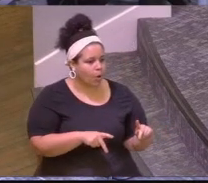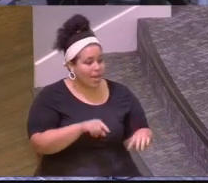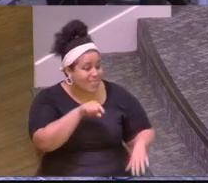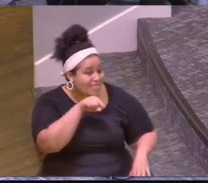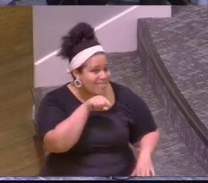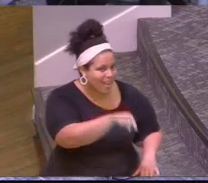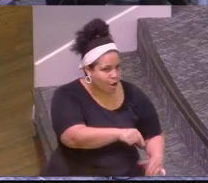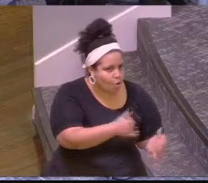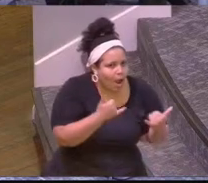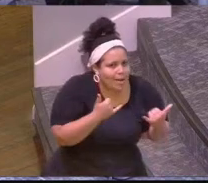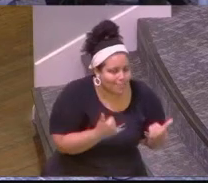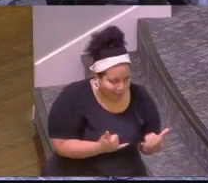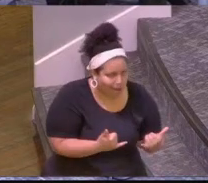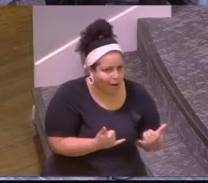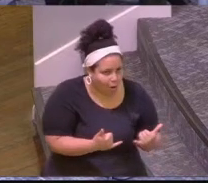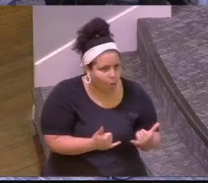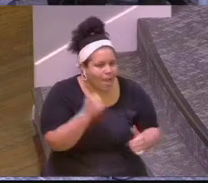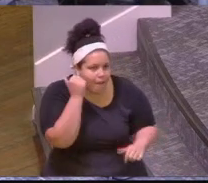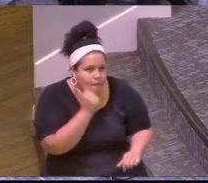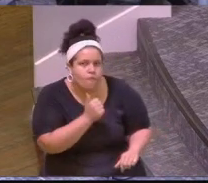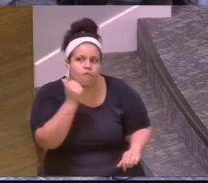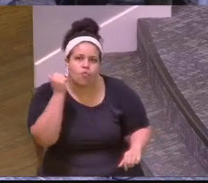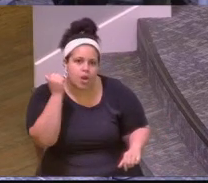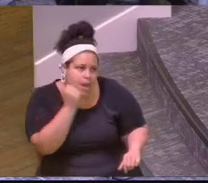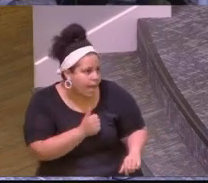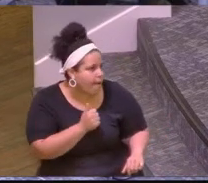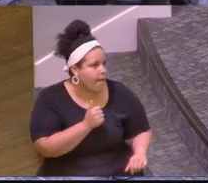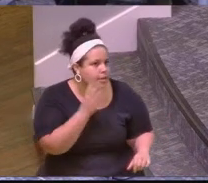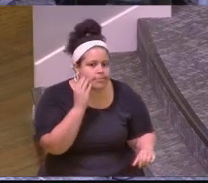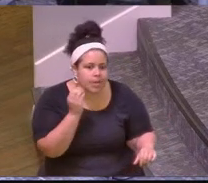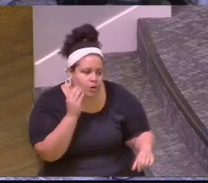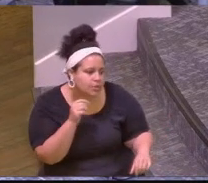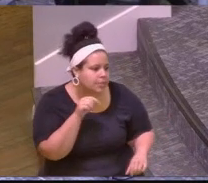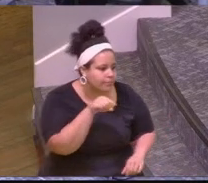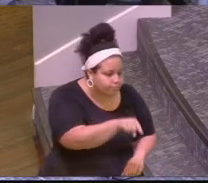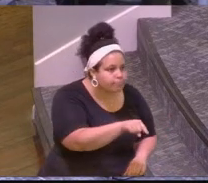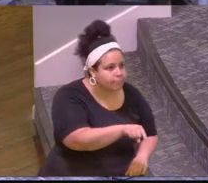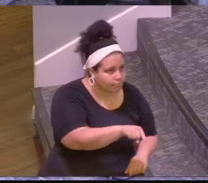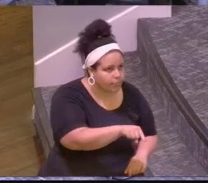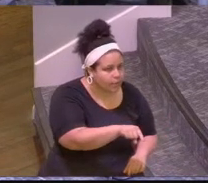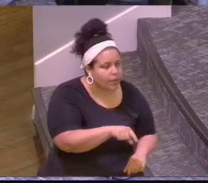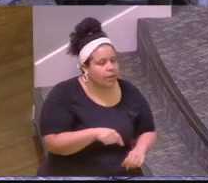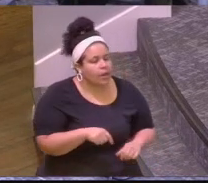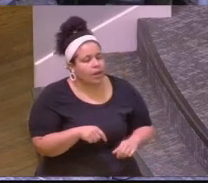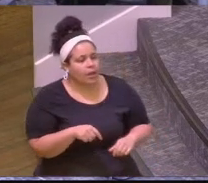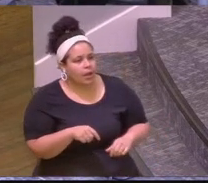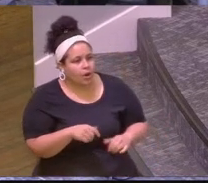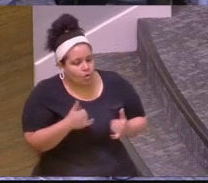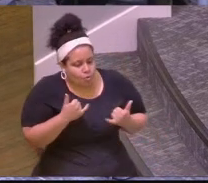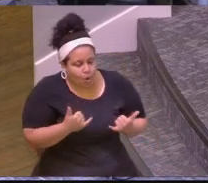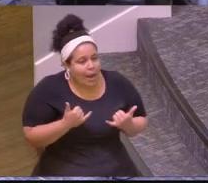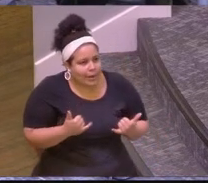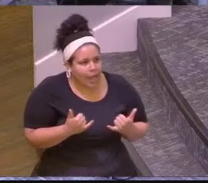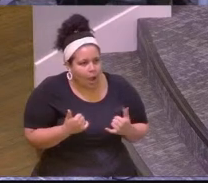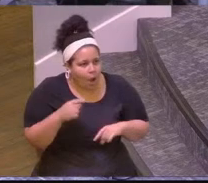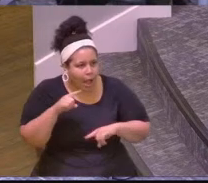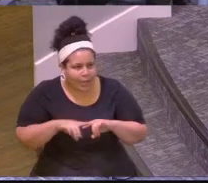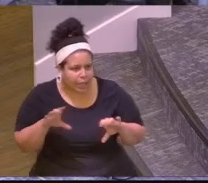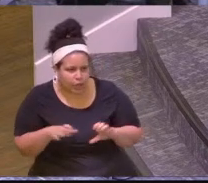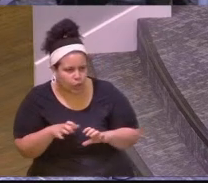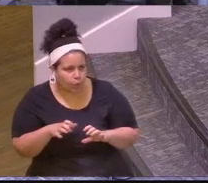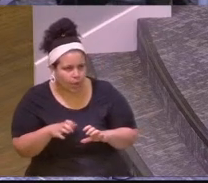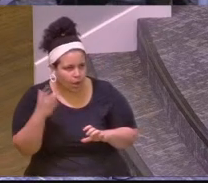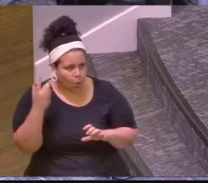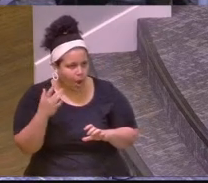now, what is something that would be really awesome that I could do with my class, but I can't do it right now because of these